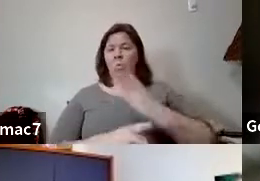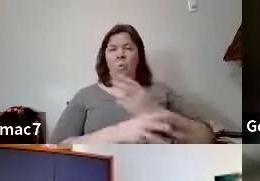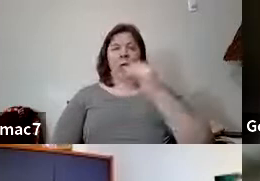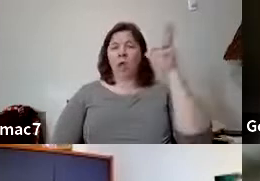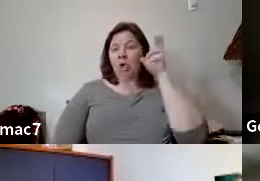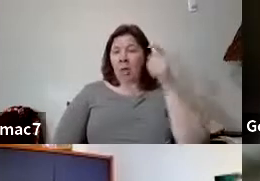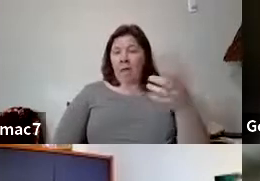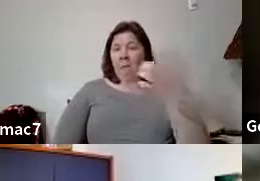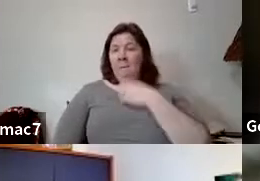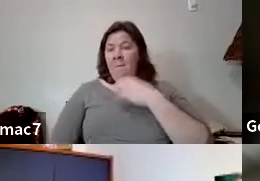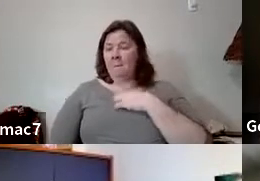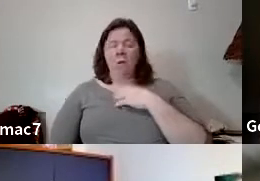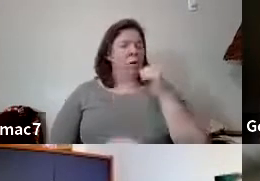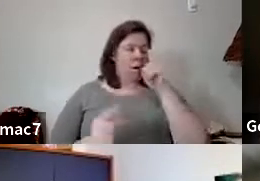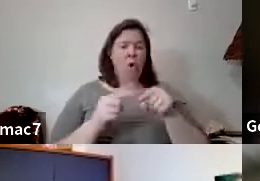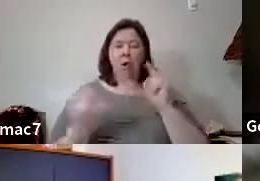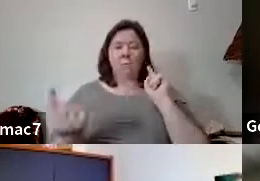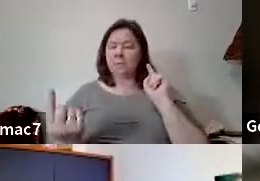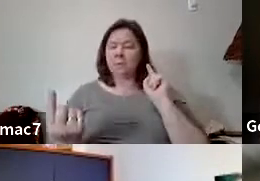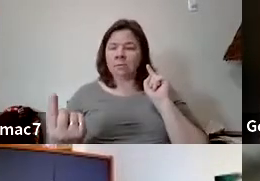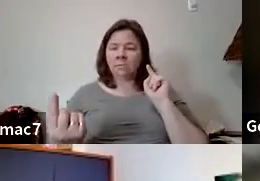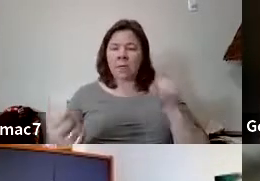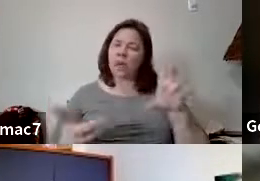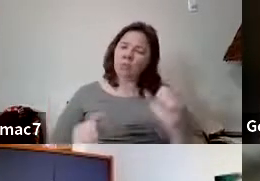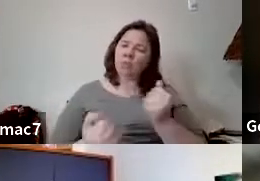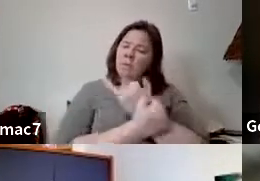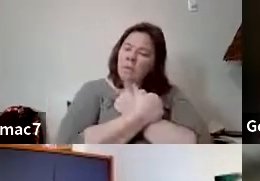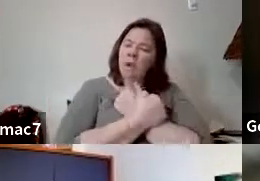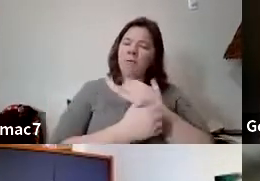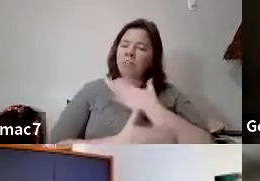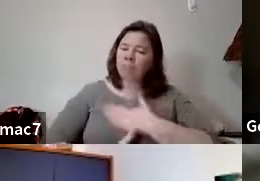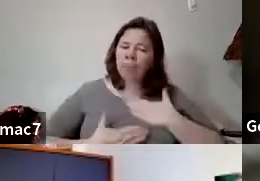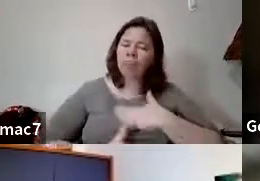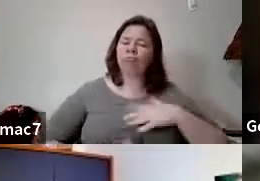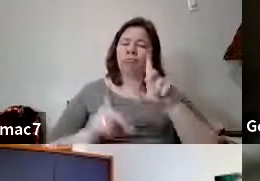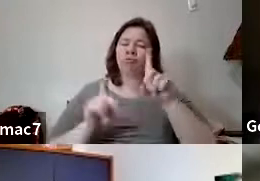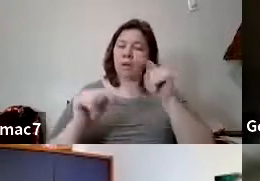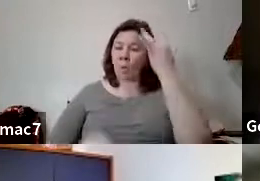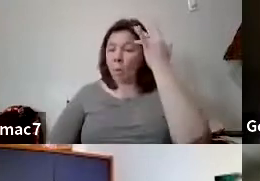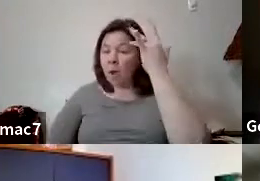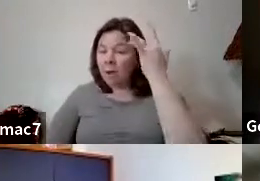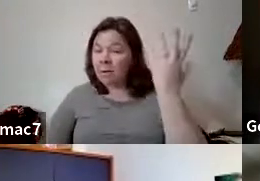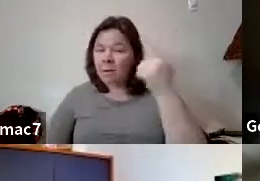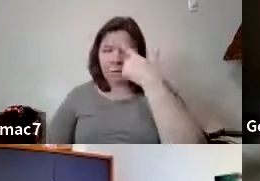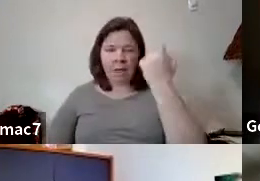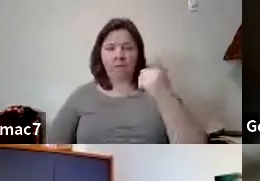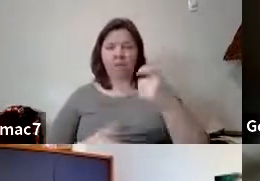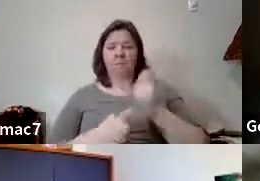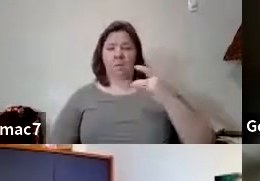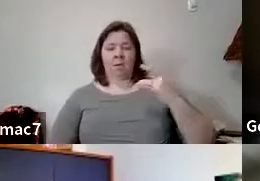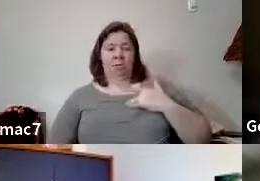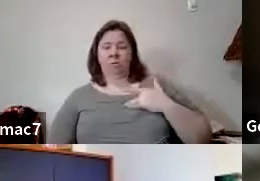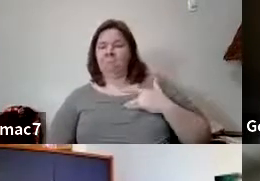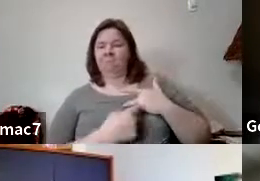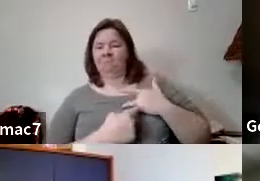the opposite. They're doing it out of joy. They're doing it out of love and enjoy doing it, simply because it's coming from the heart, guys.